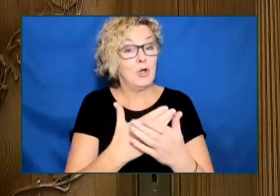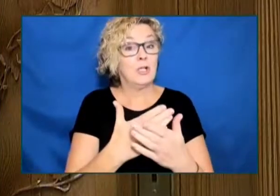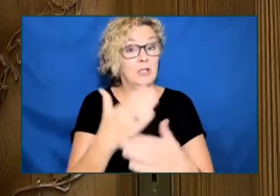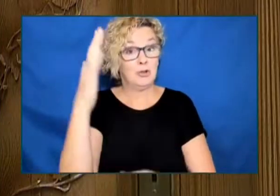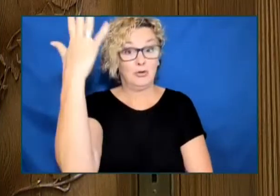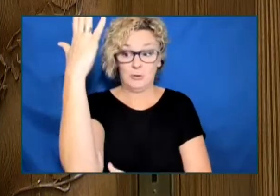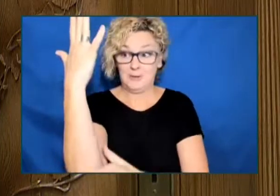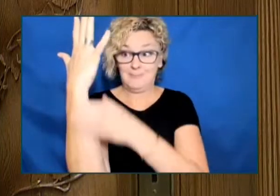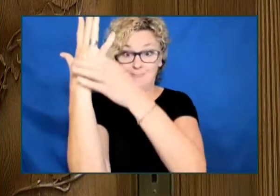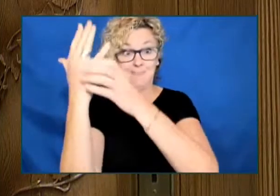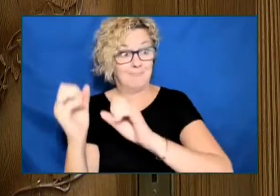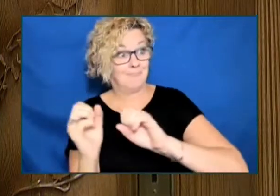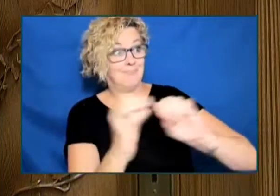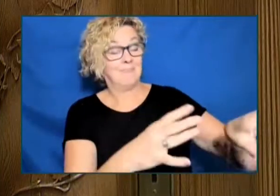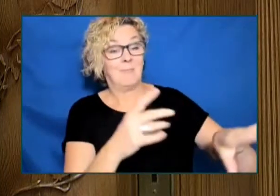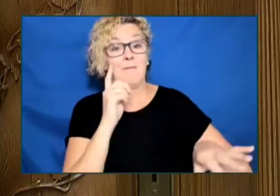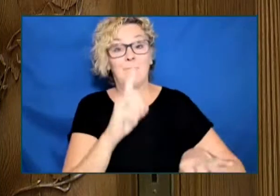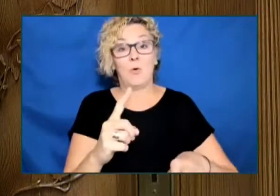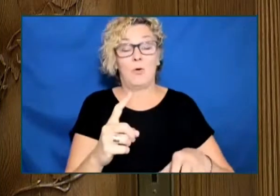of Forests.